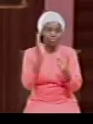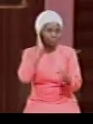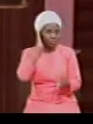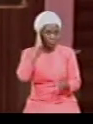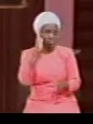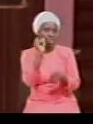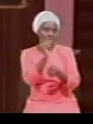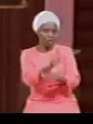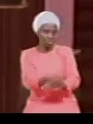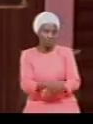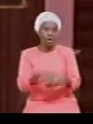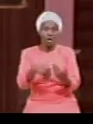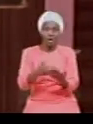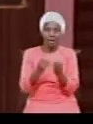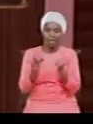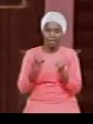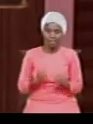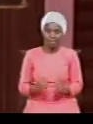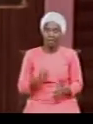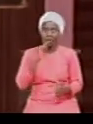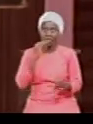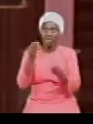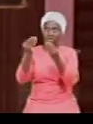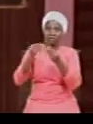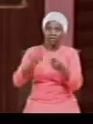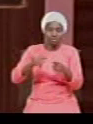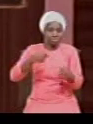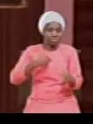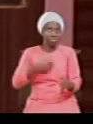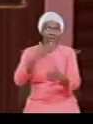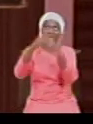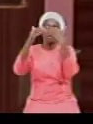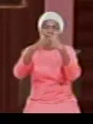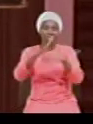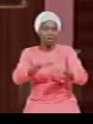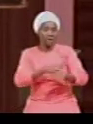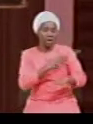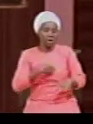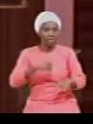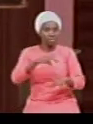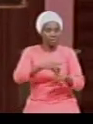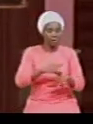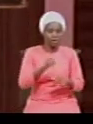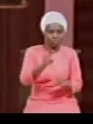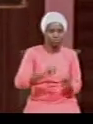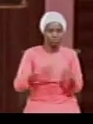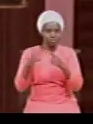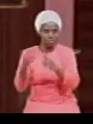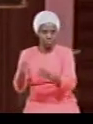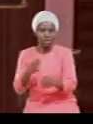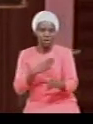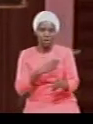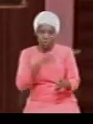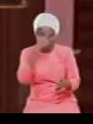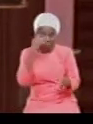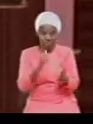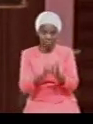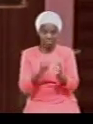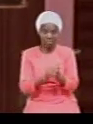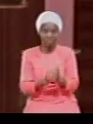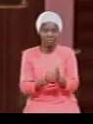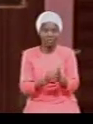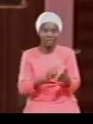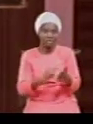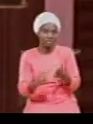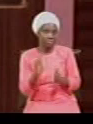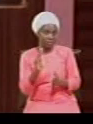overcome. All power is given unto me in heaven and in earth. Go ye therefore. Because of that, verse